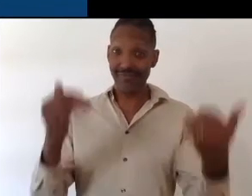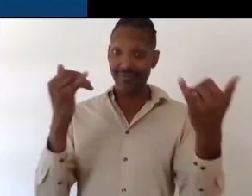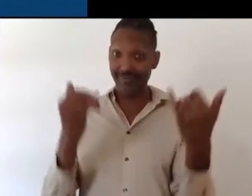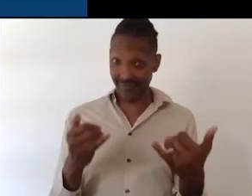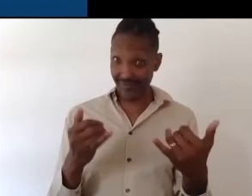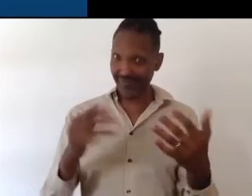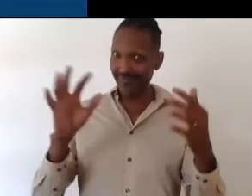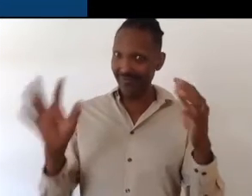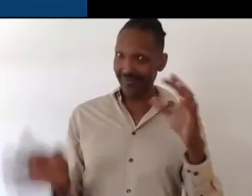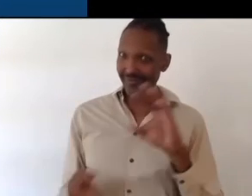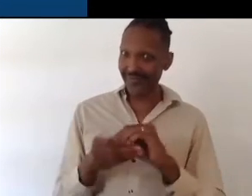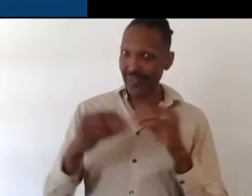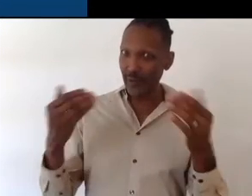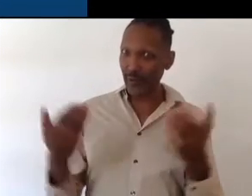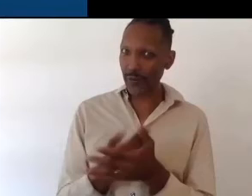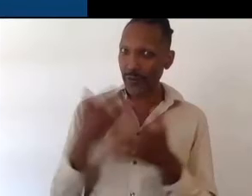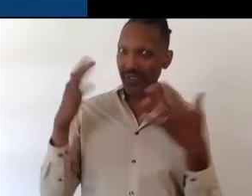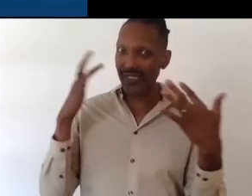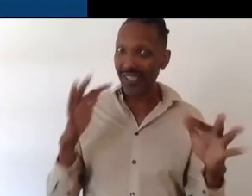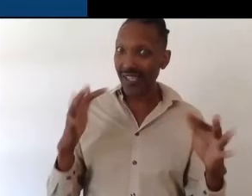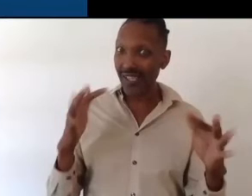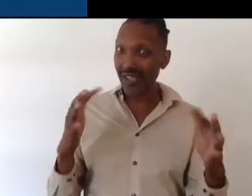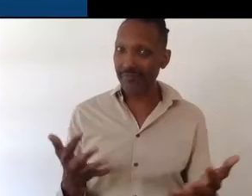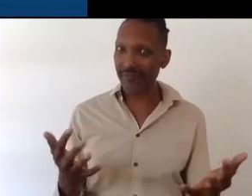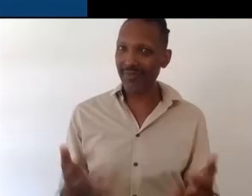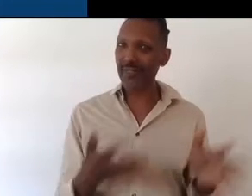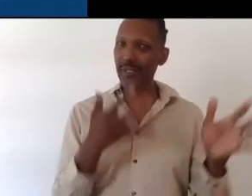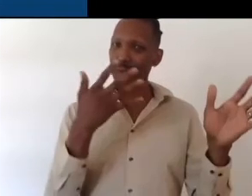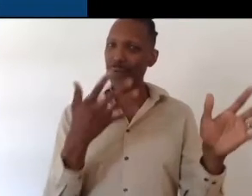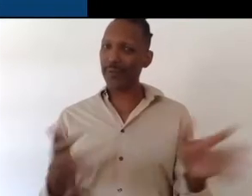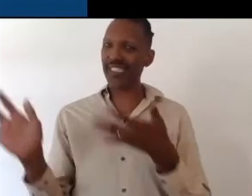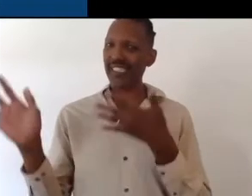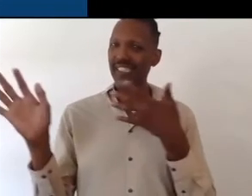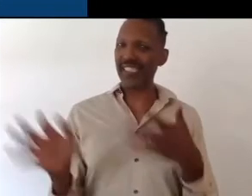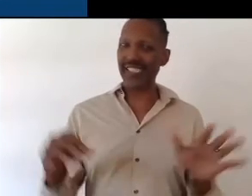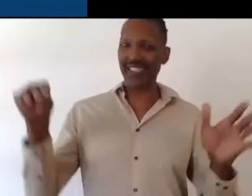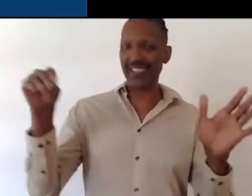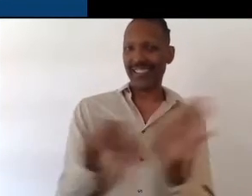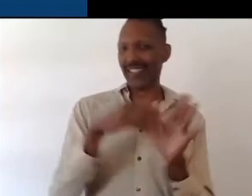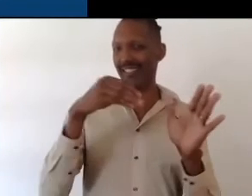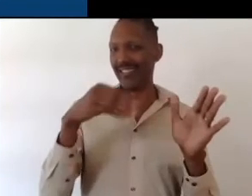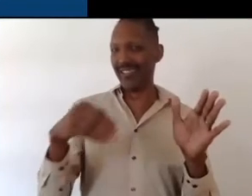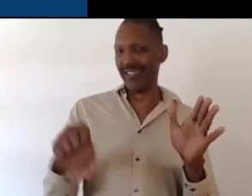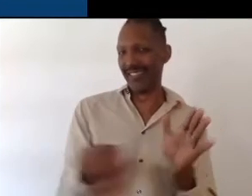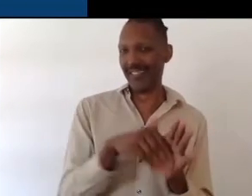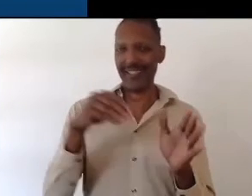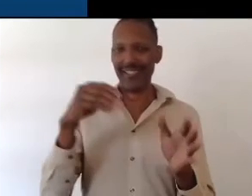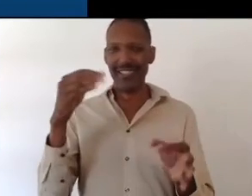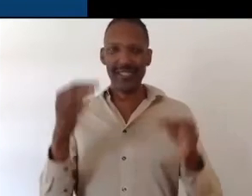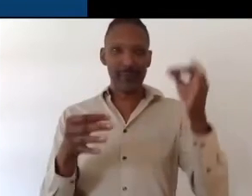observe, explore, and test out this new sound.